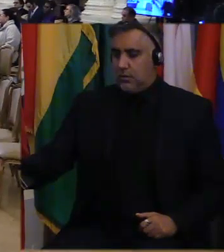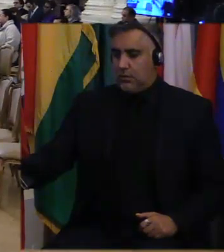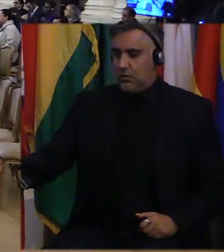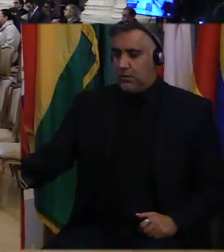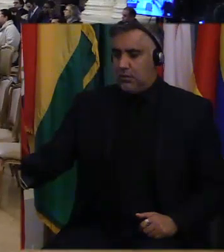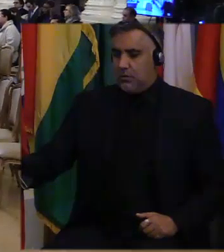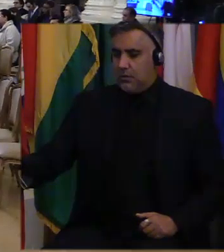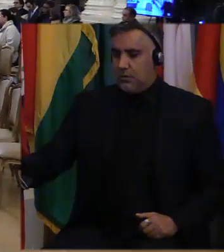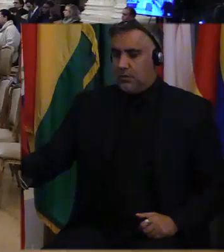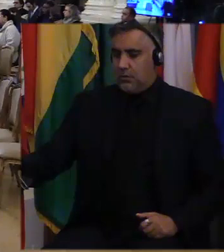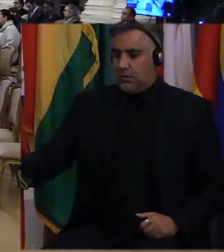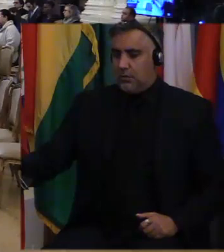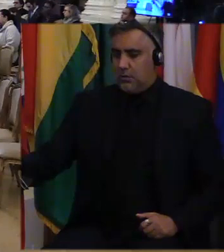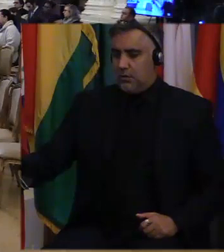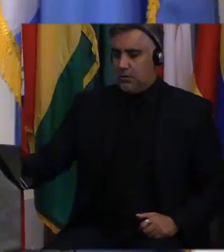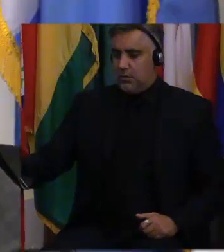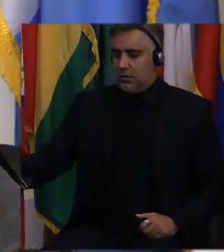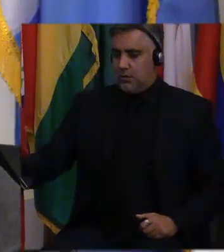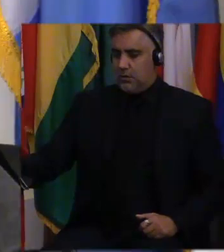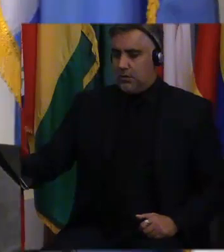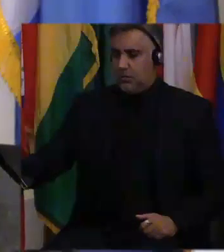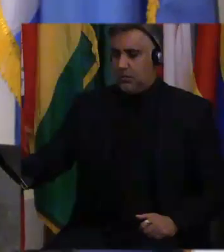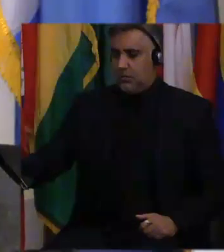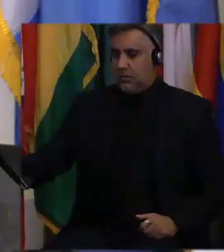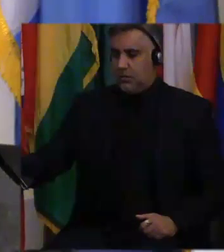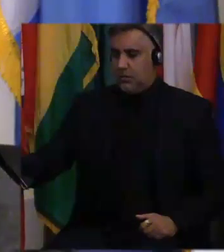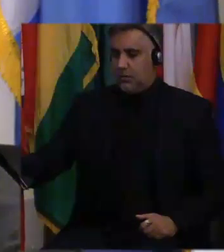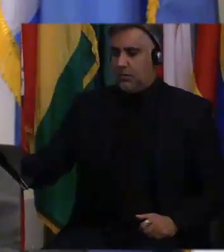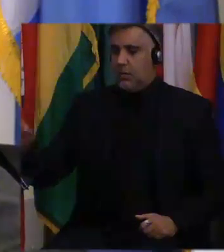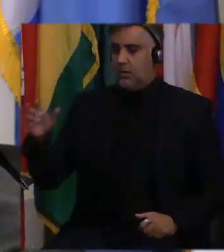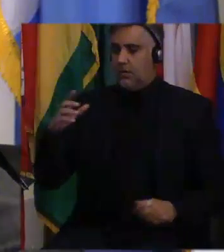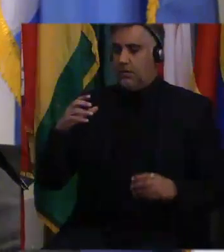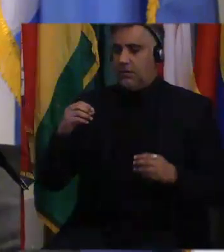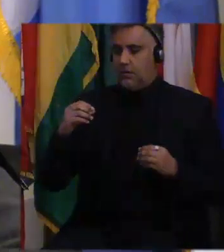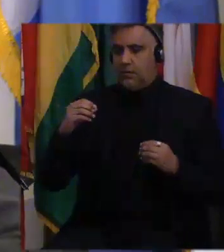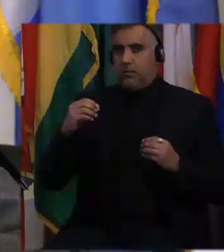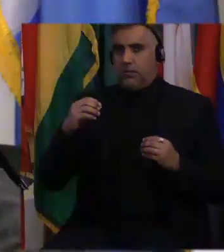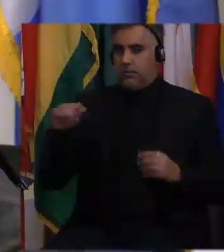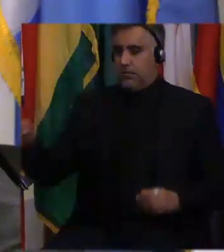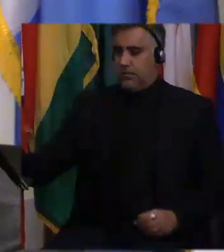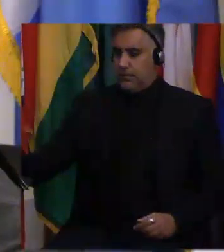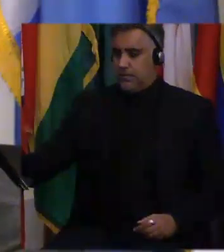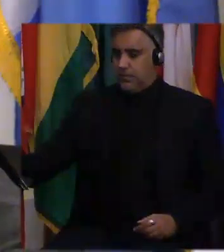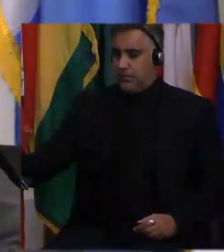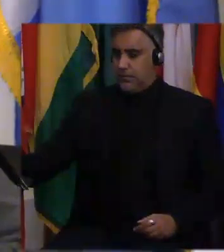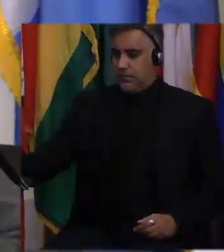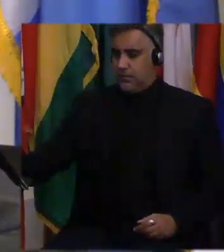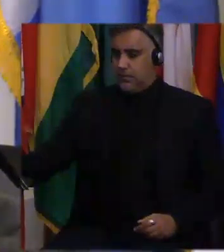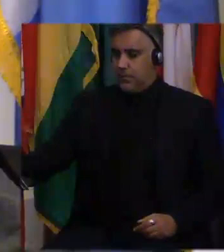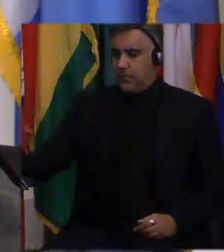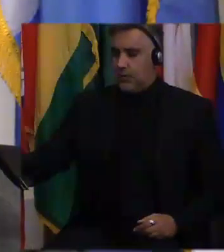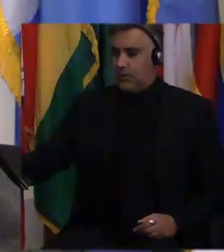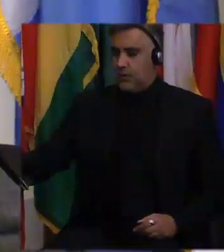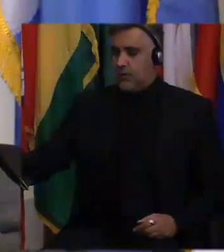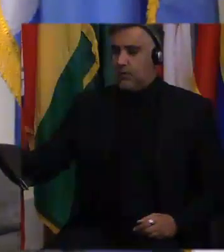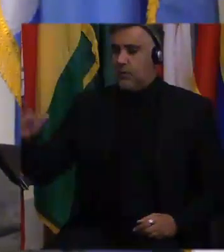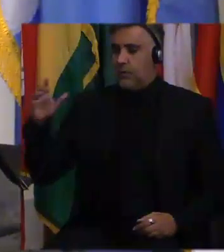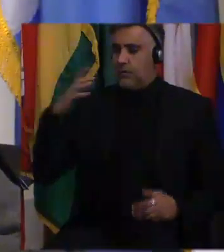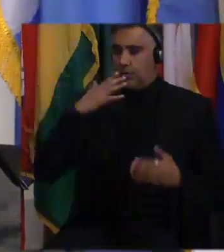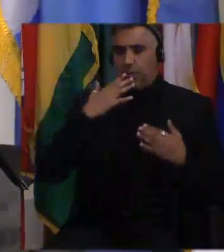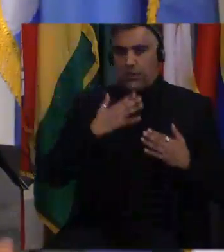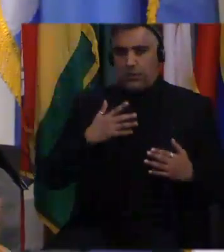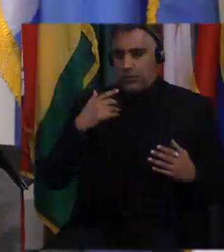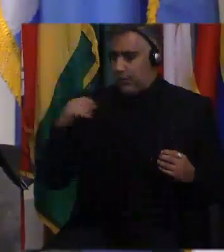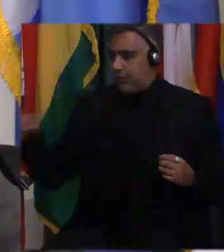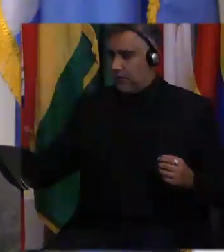Thank you very much. I also would like to thank for this wonderful opportunity to listen